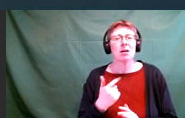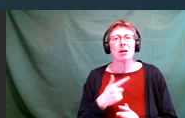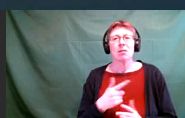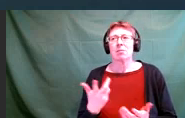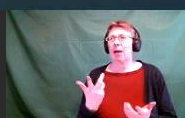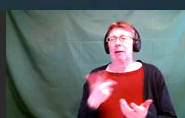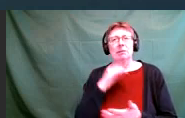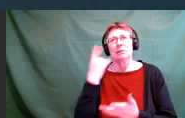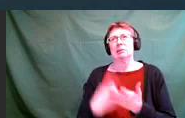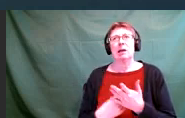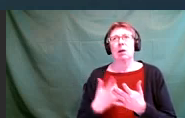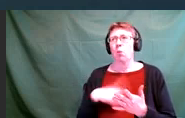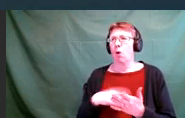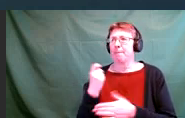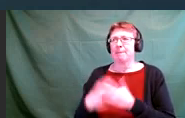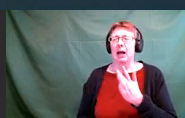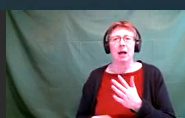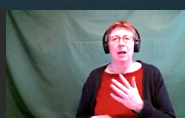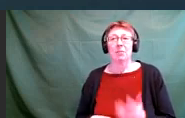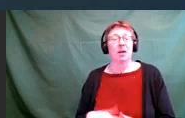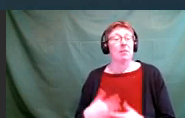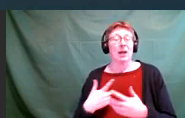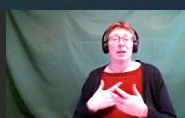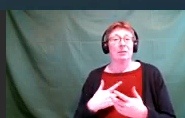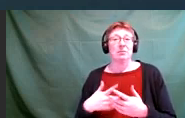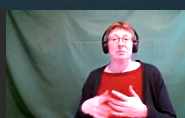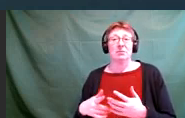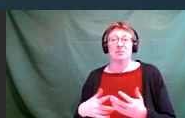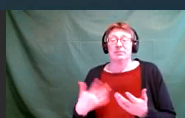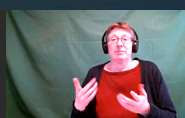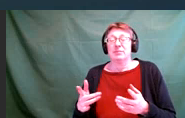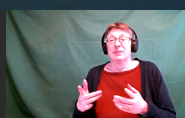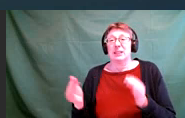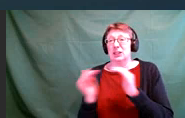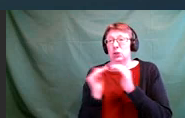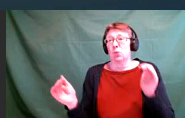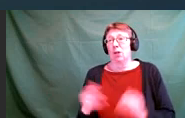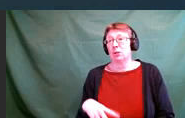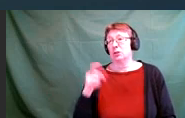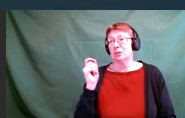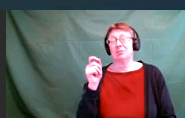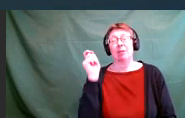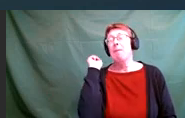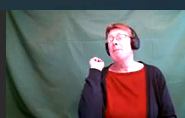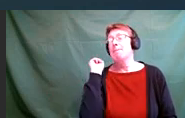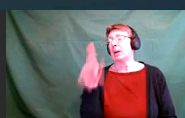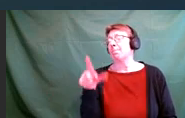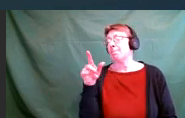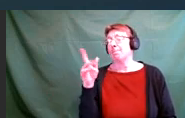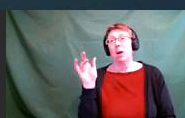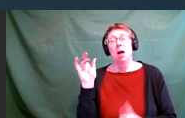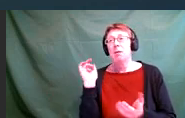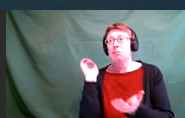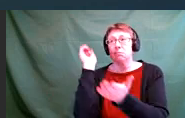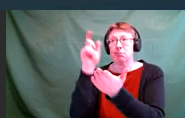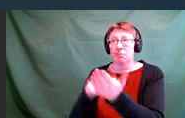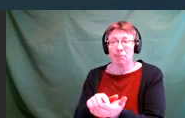to buy on the market, you're as well throwing a dart and seeing where it lands.